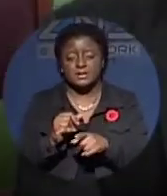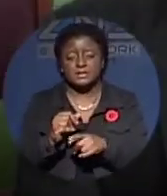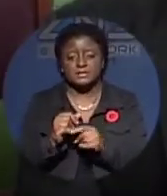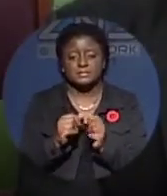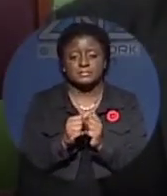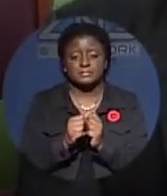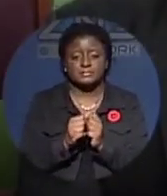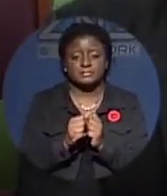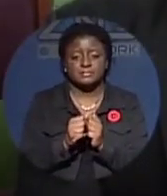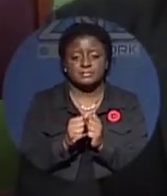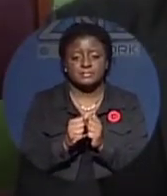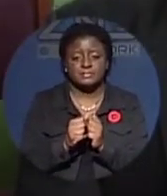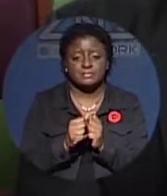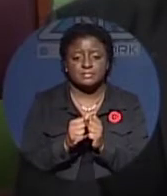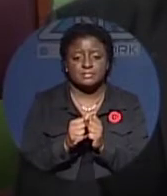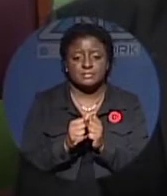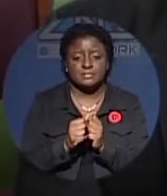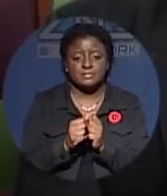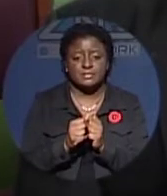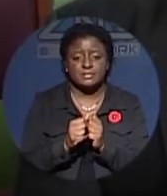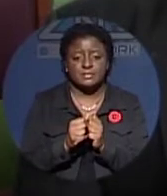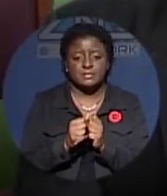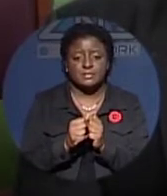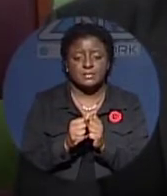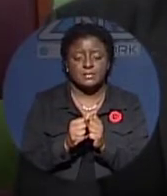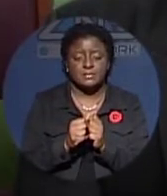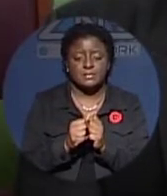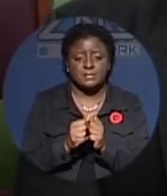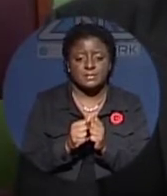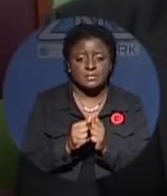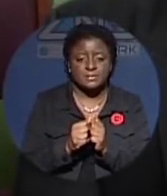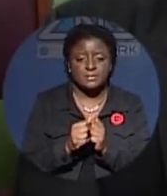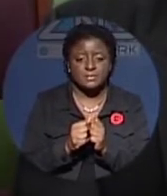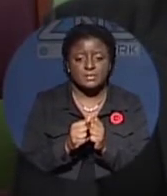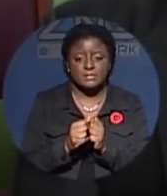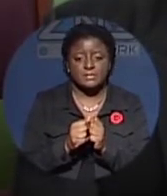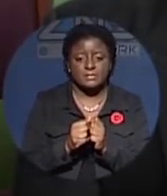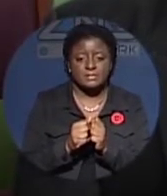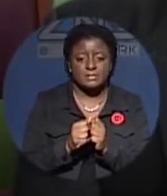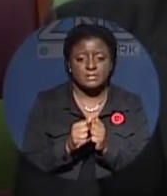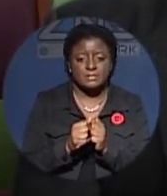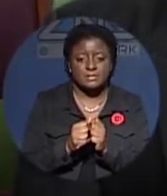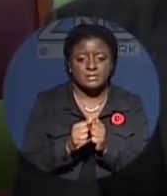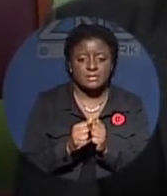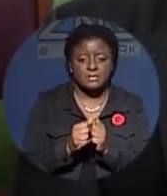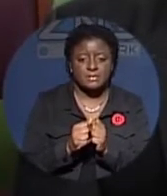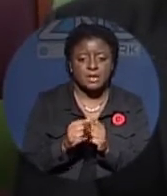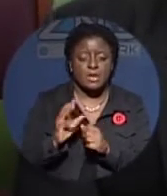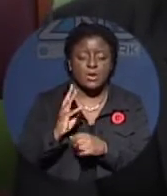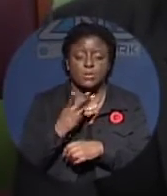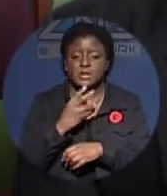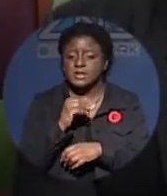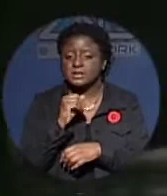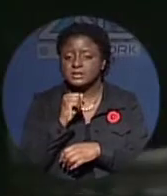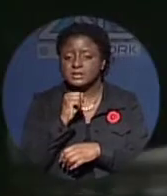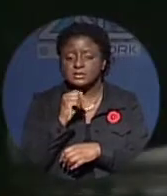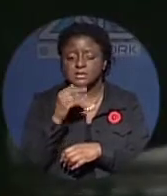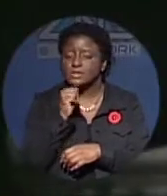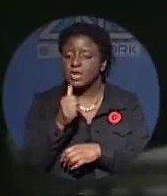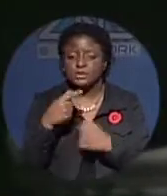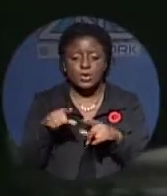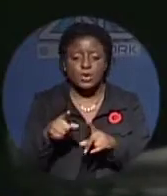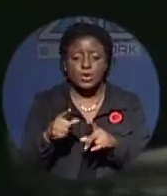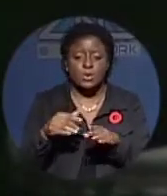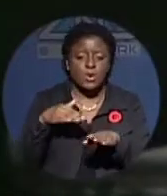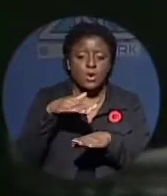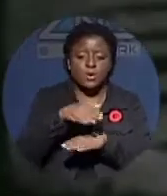the Germans heard that these conquistadors coming over there, they give up. So we didn't go overseas anymore.